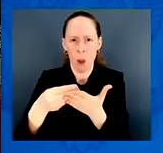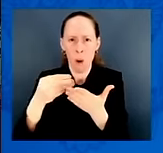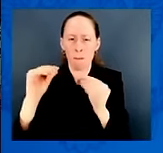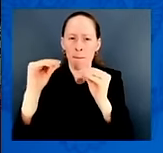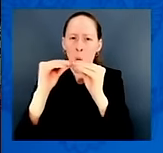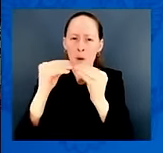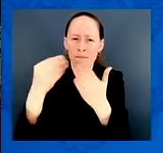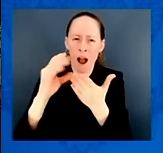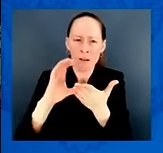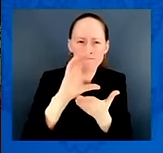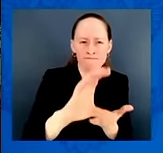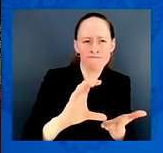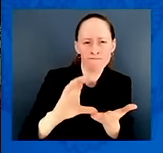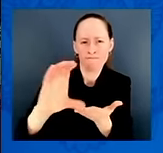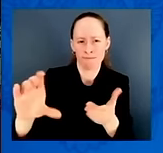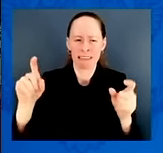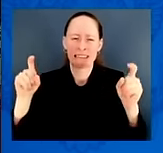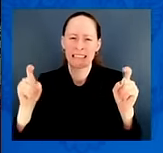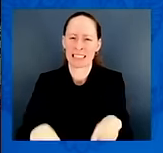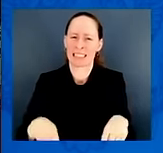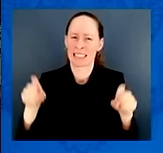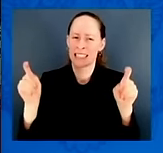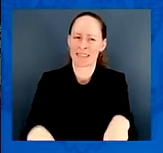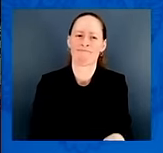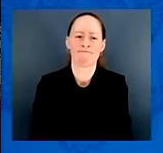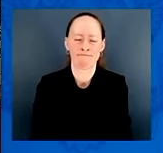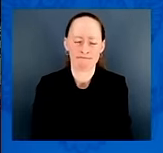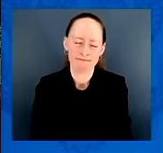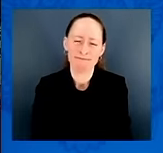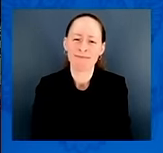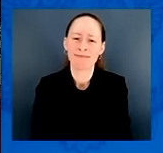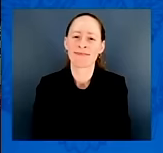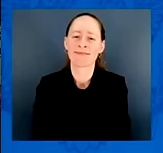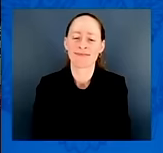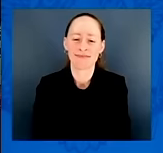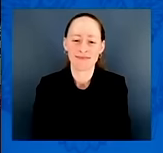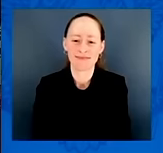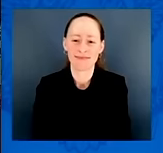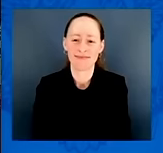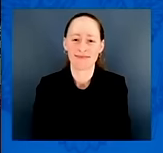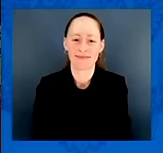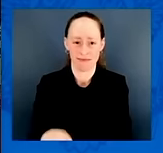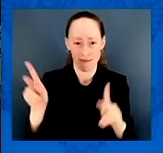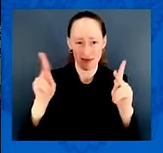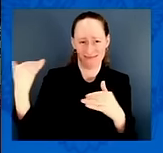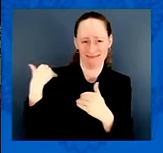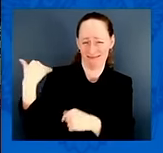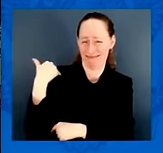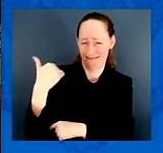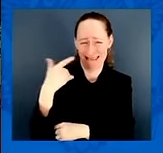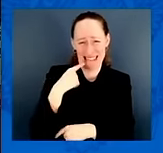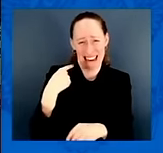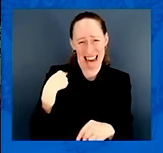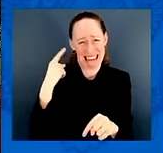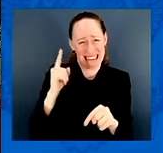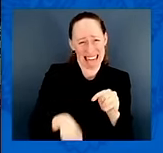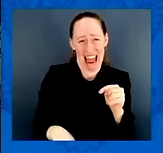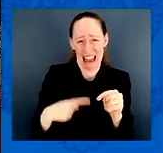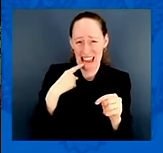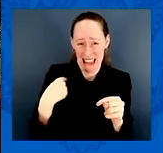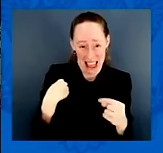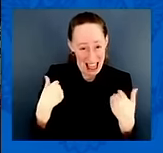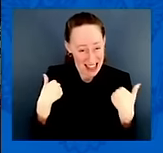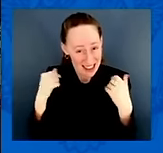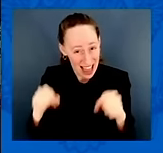When I was told I couldn't universally just change the way in which we dealt with student loans, I fixed 2 student loan programs that already